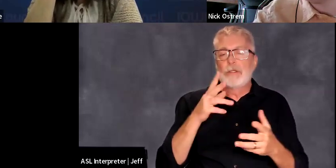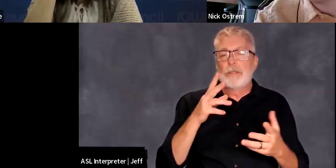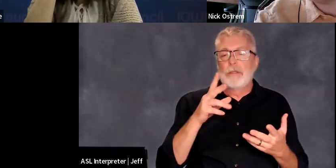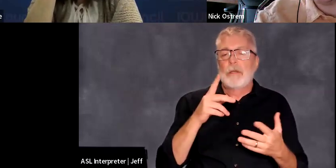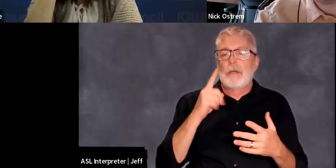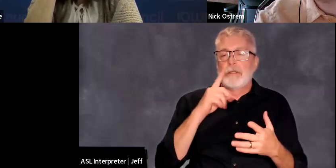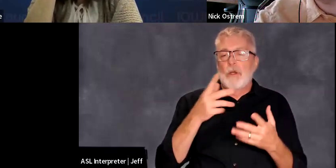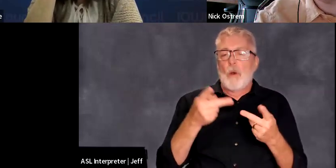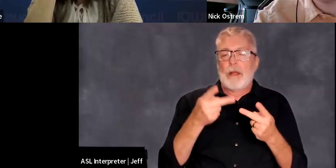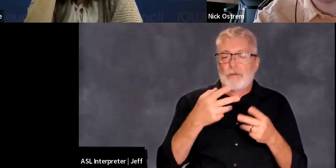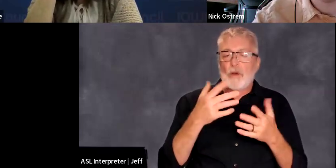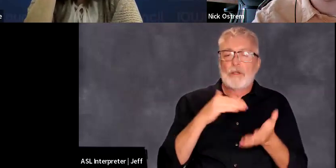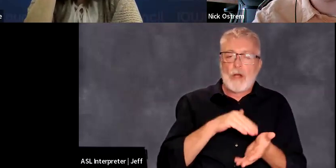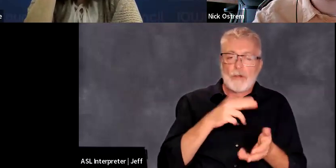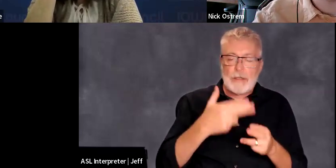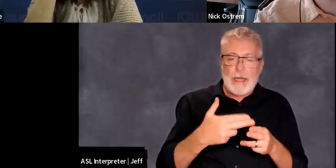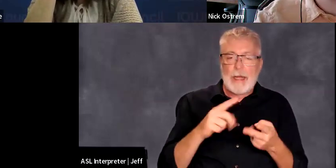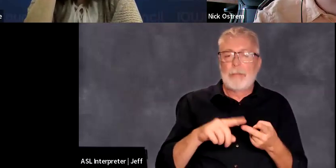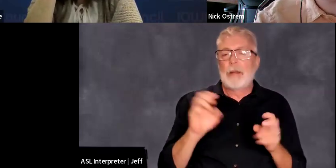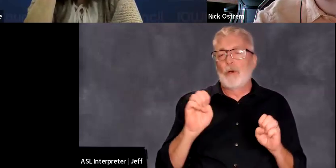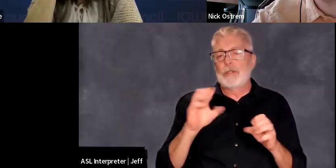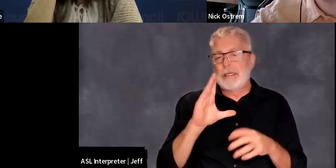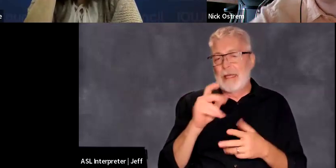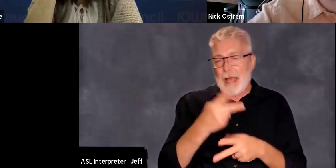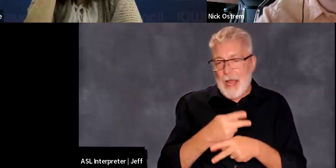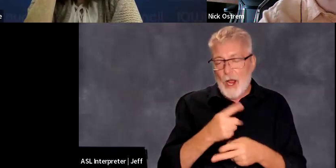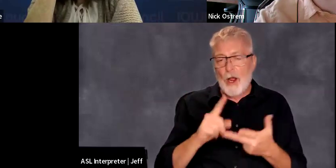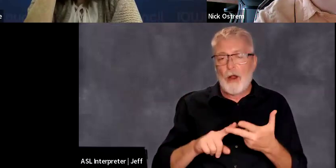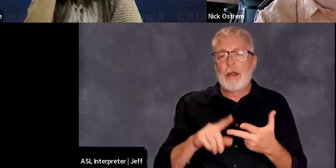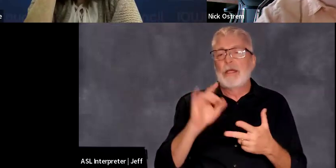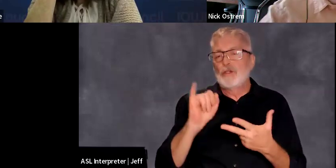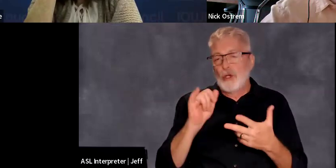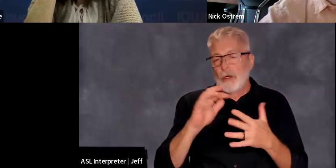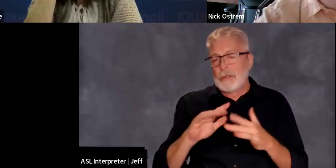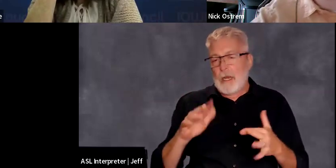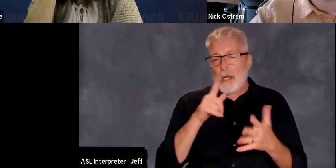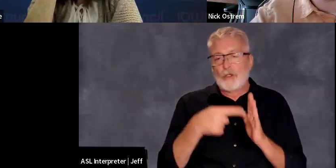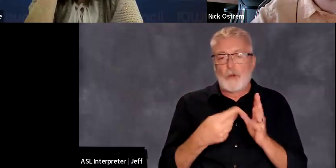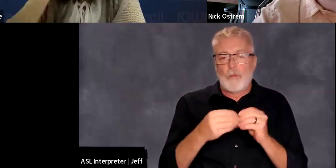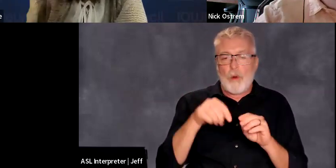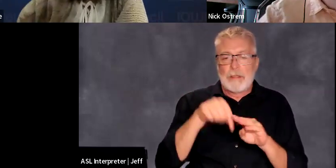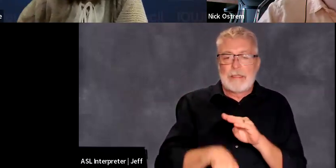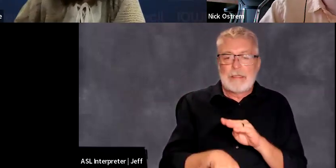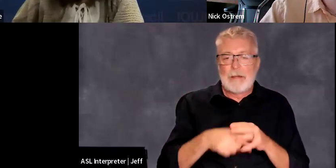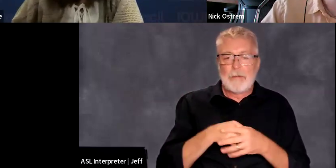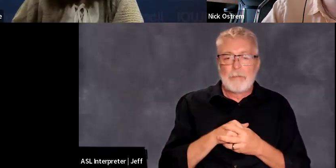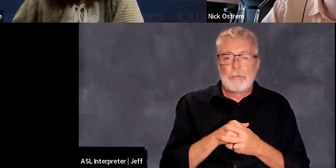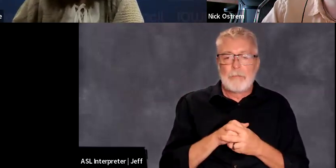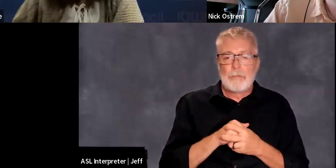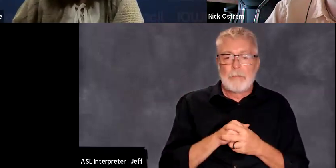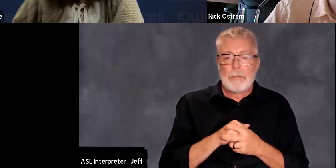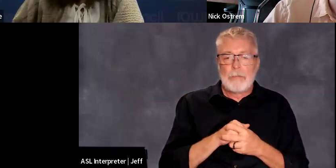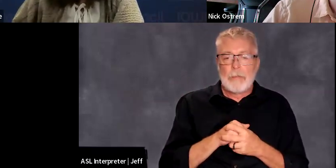spaces for doctors, emergency care, insurance. I'll show you more of that in detail. Step 3.